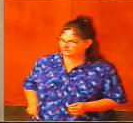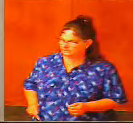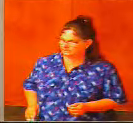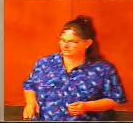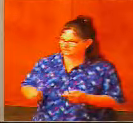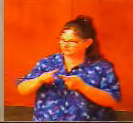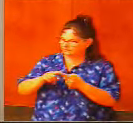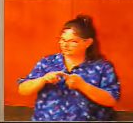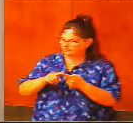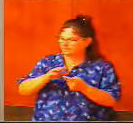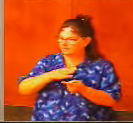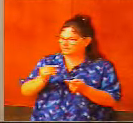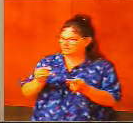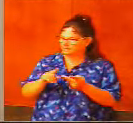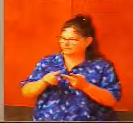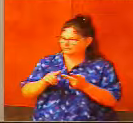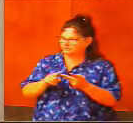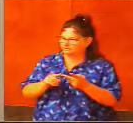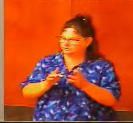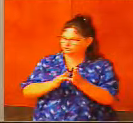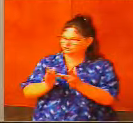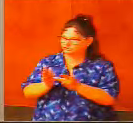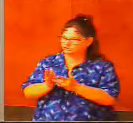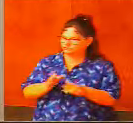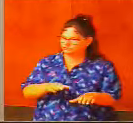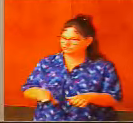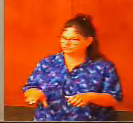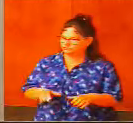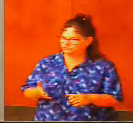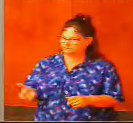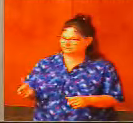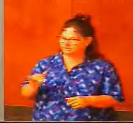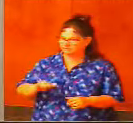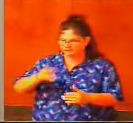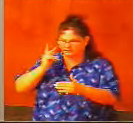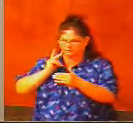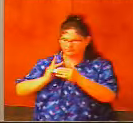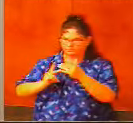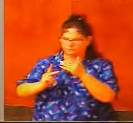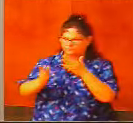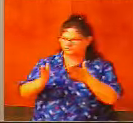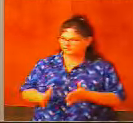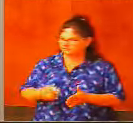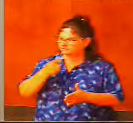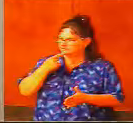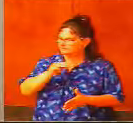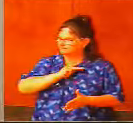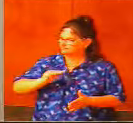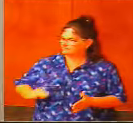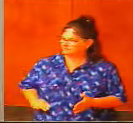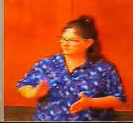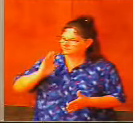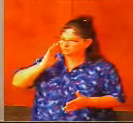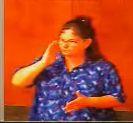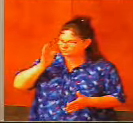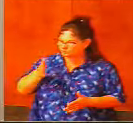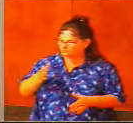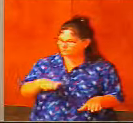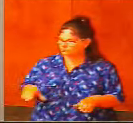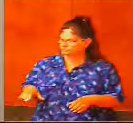In addition to that, Jesus did the kind of things that the prophets said the Messiah would do.